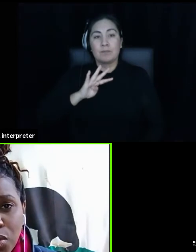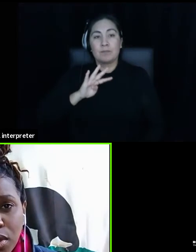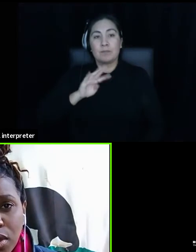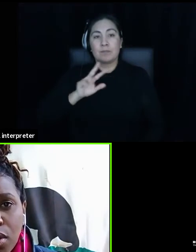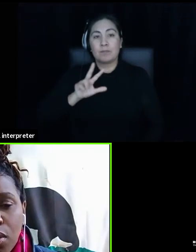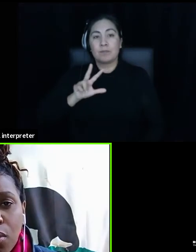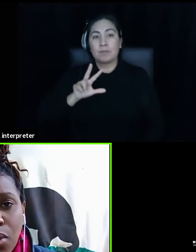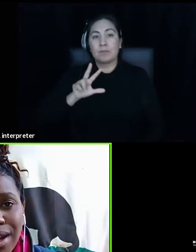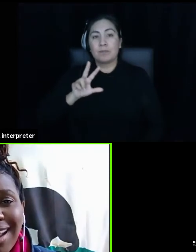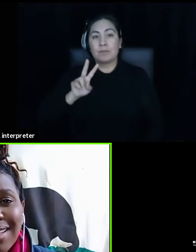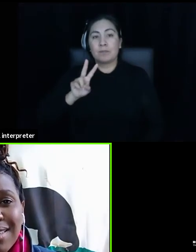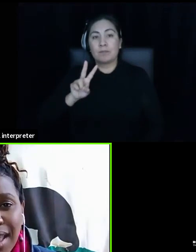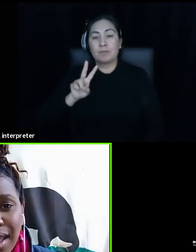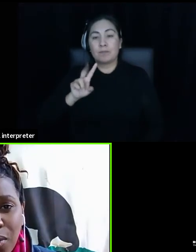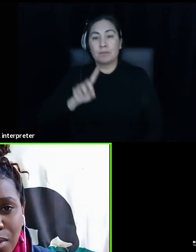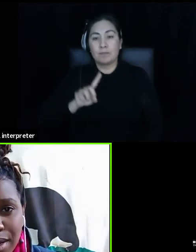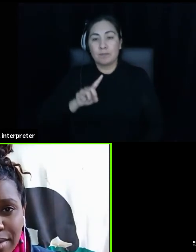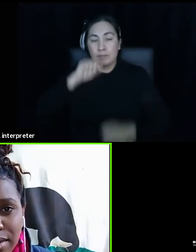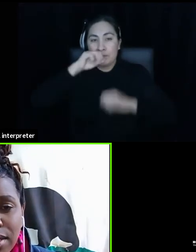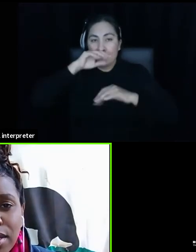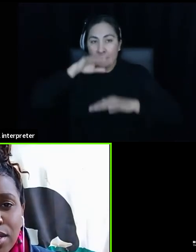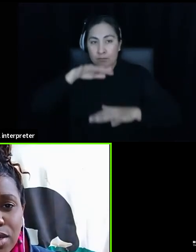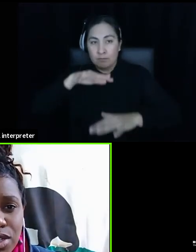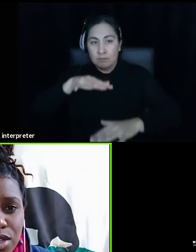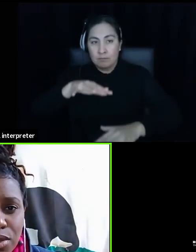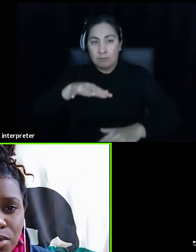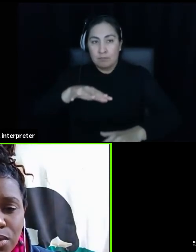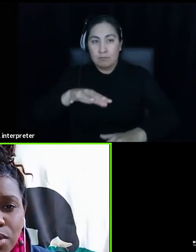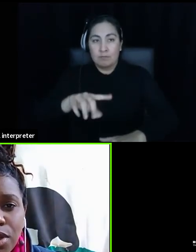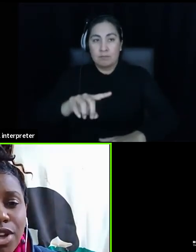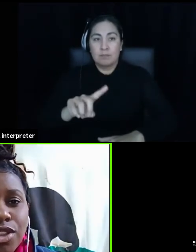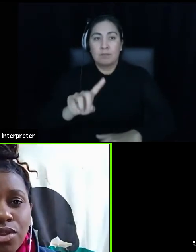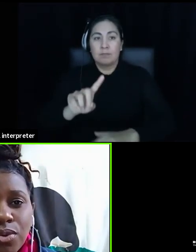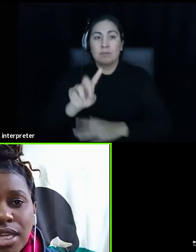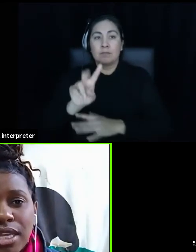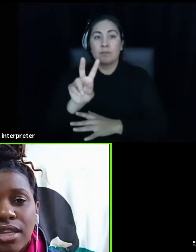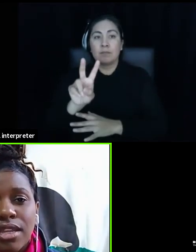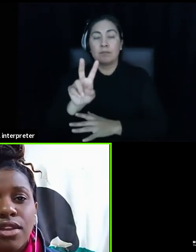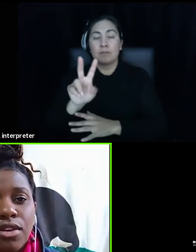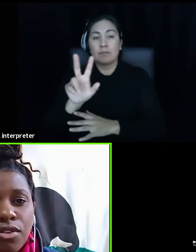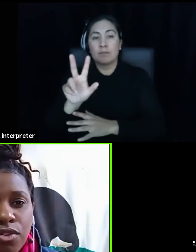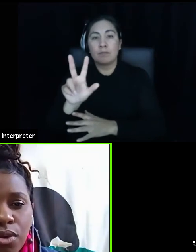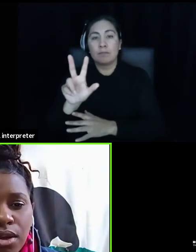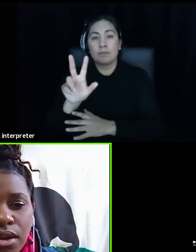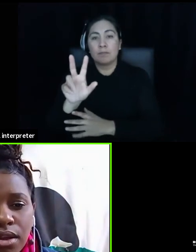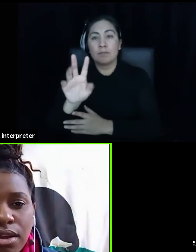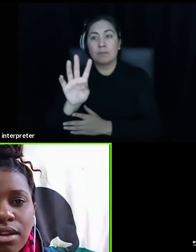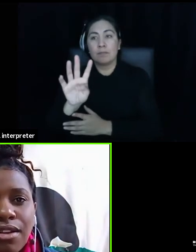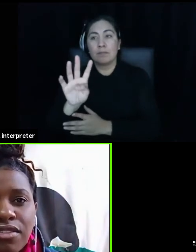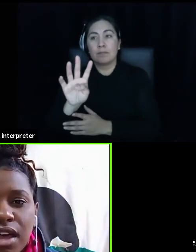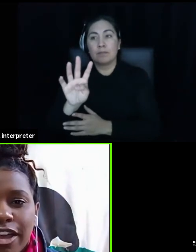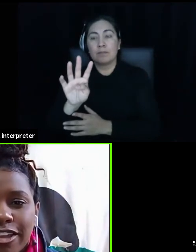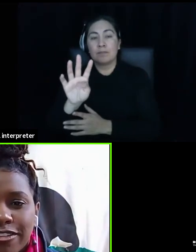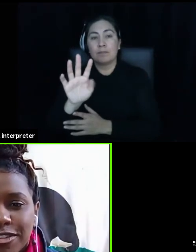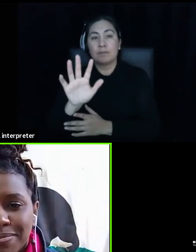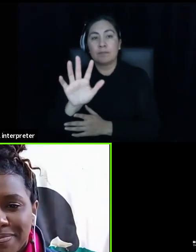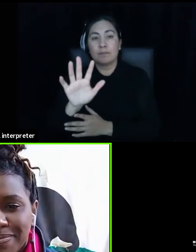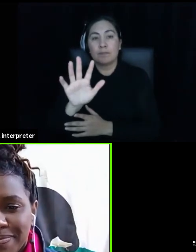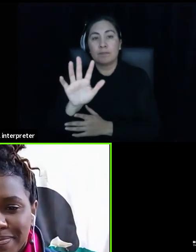two, one. Exhale. One, two, three, four,